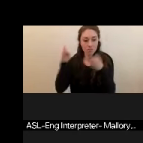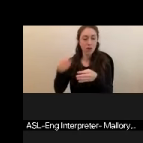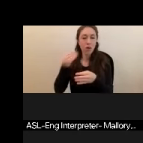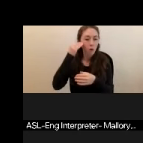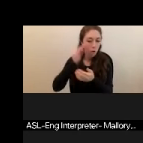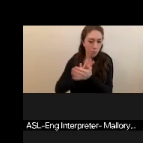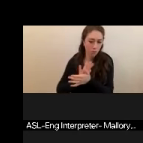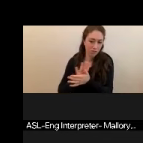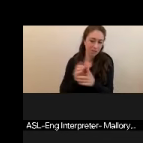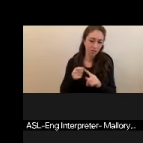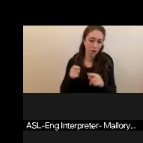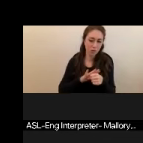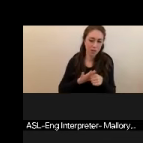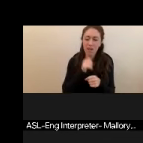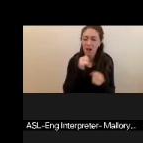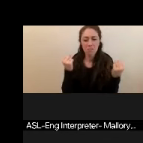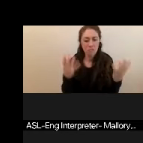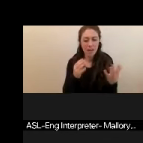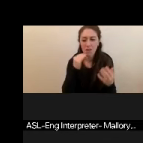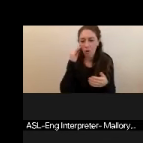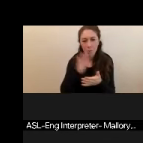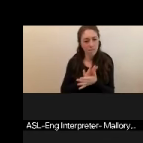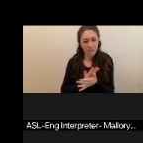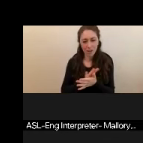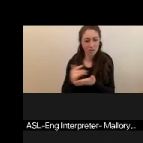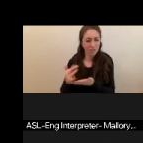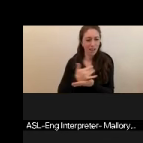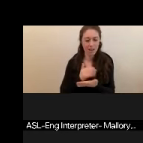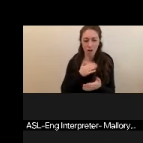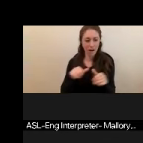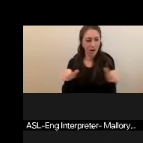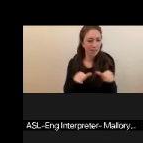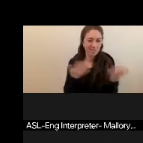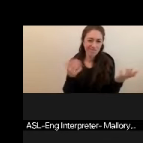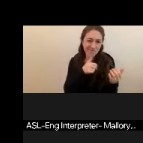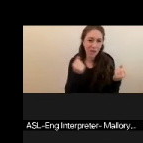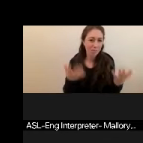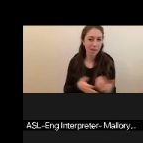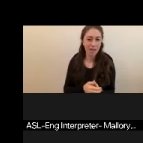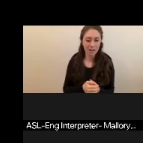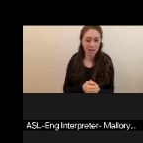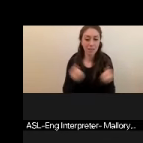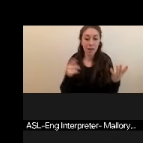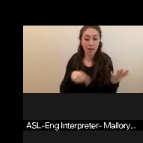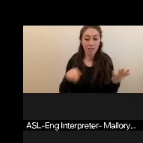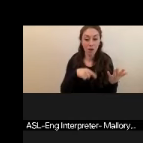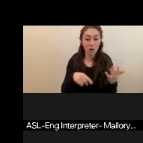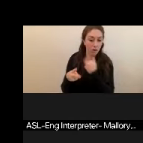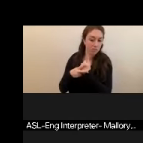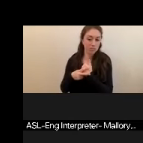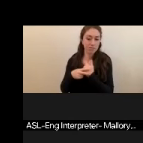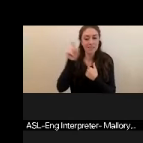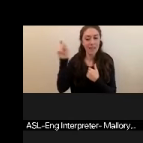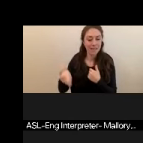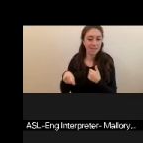the region. There's not many home movies that are collected in our area, and there, a lot of them are housed in the Texas Archive of the Moving